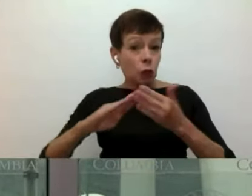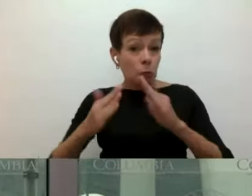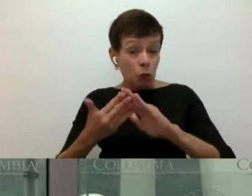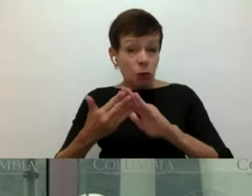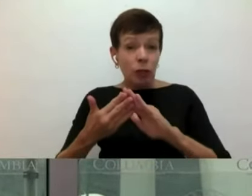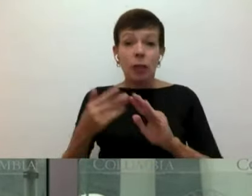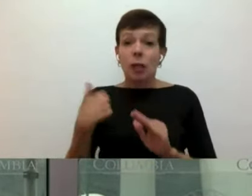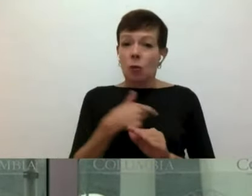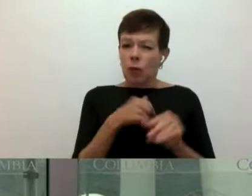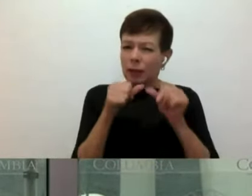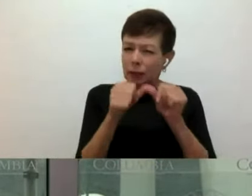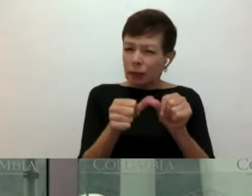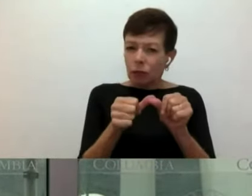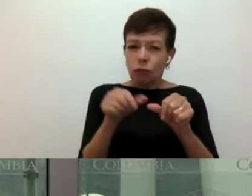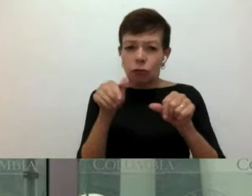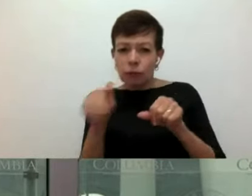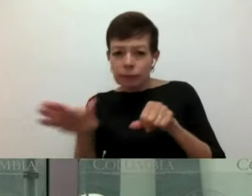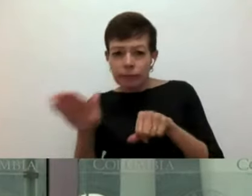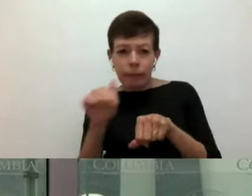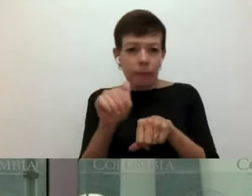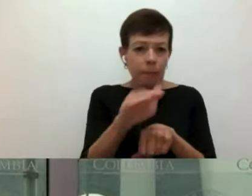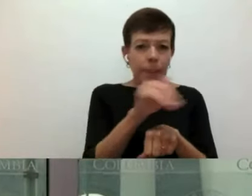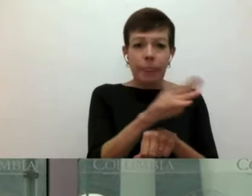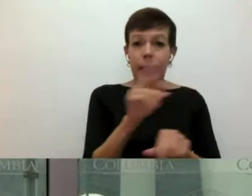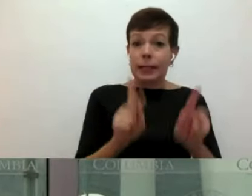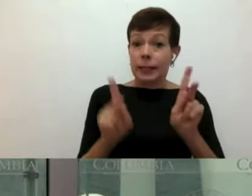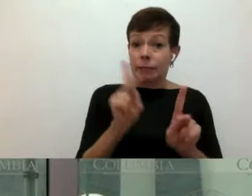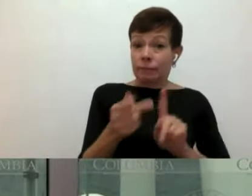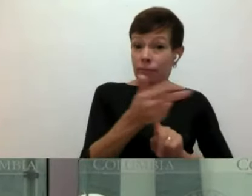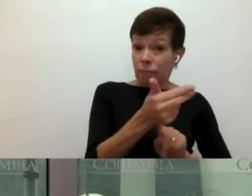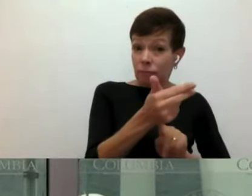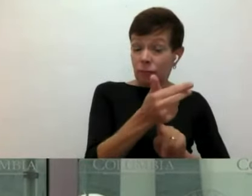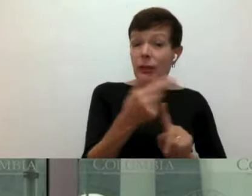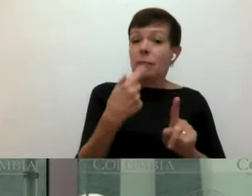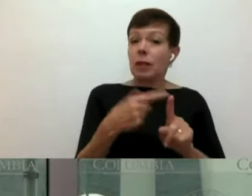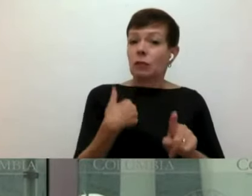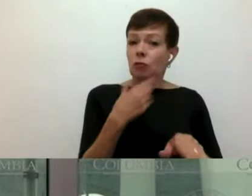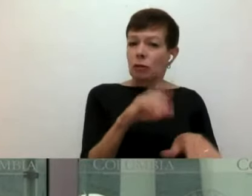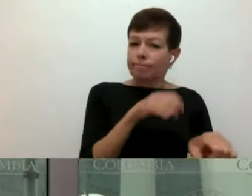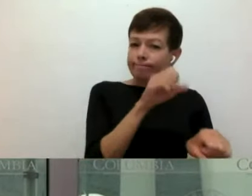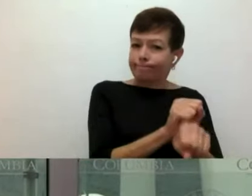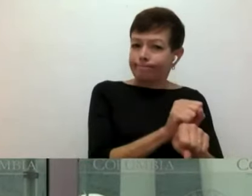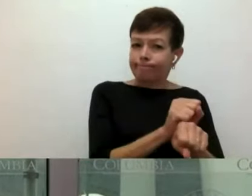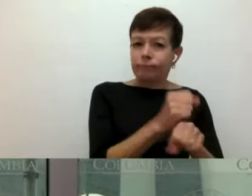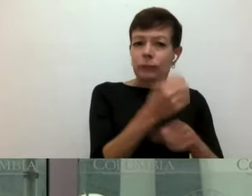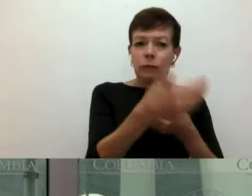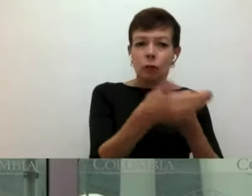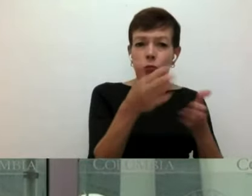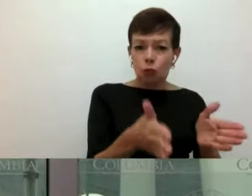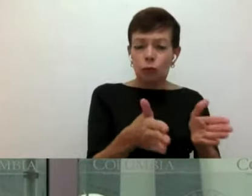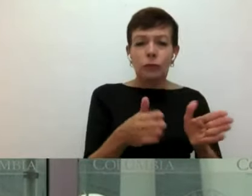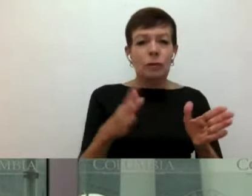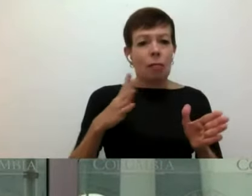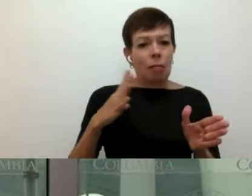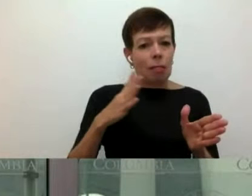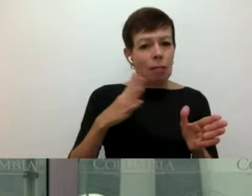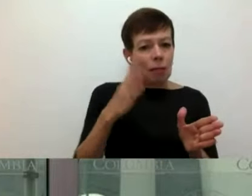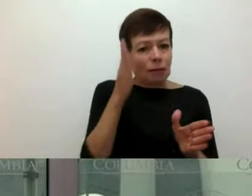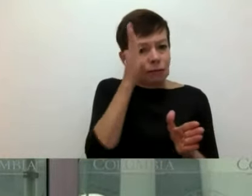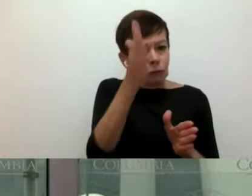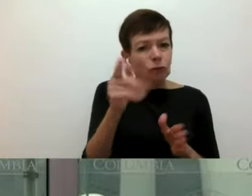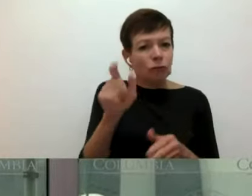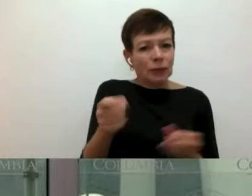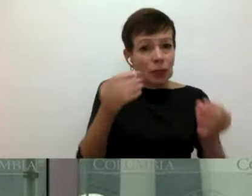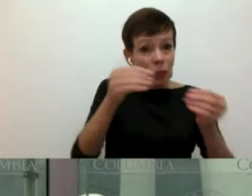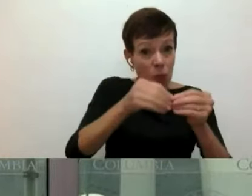continue to place in people into the accommodations that are now available, and we are also block booking additional available rooms in the event that they are